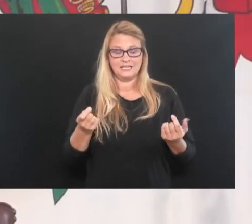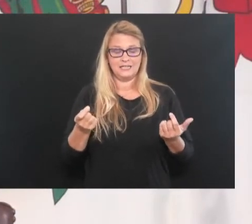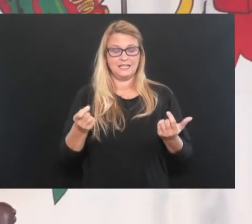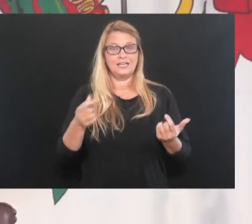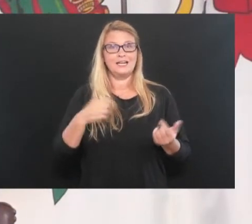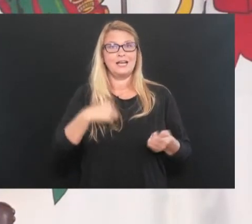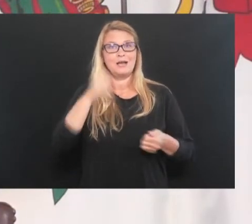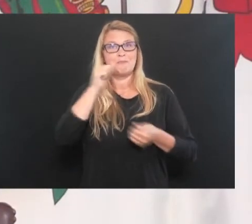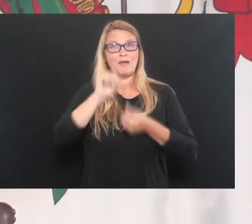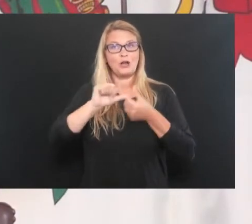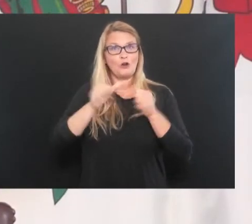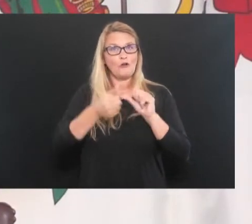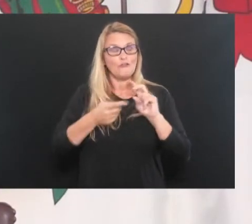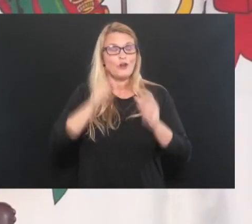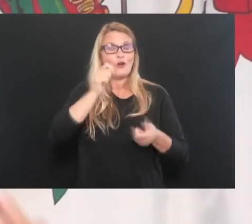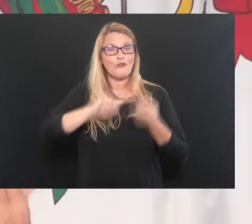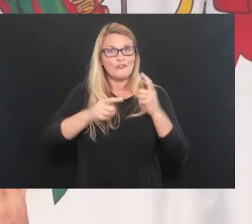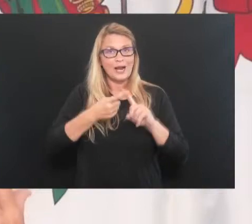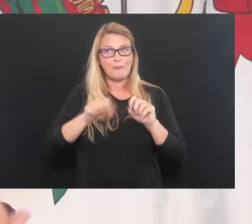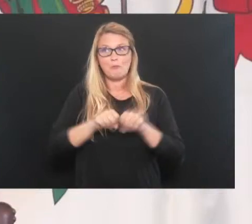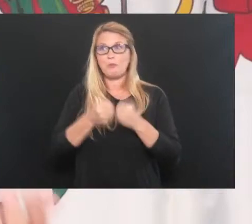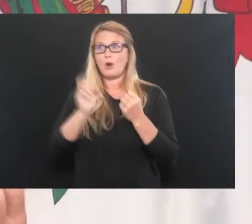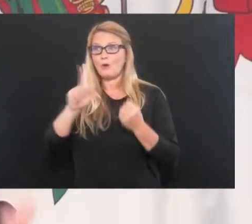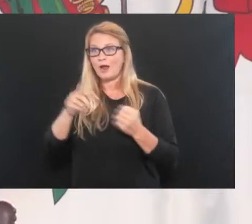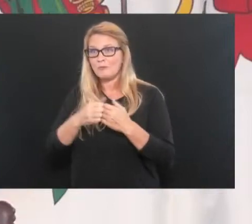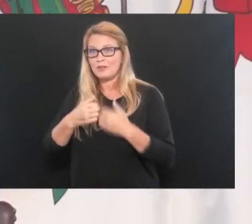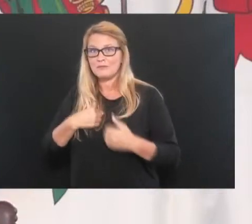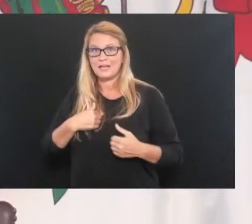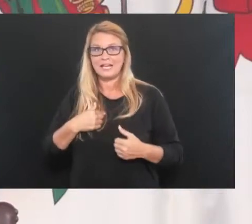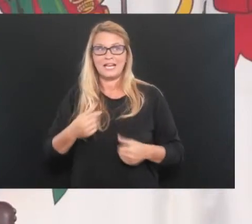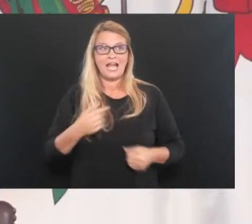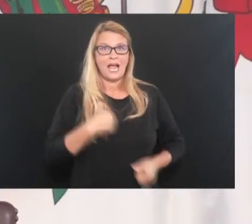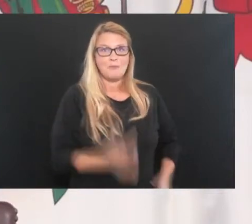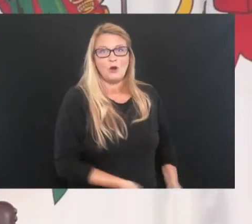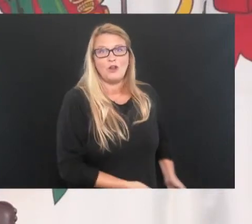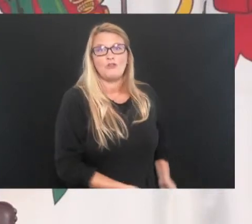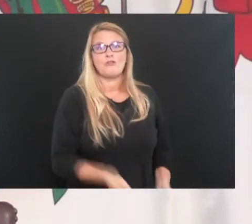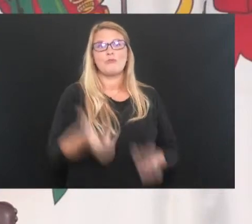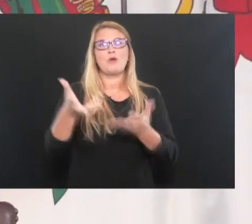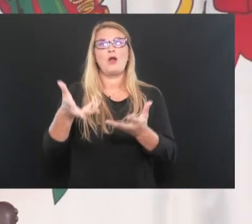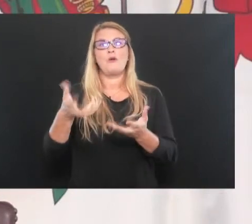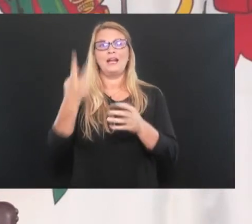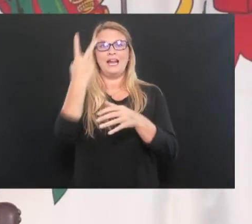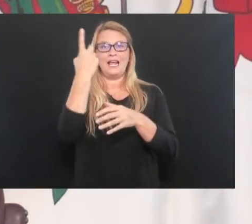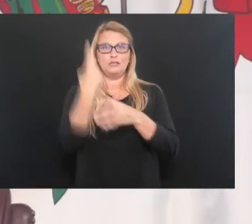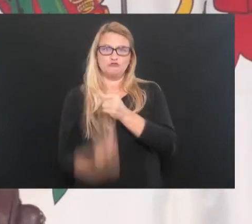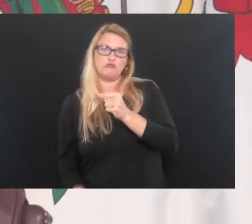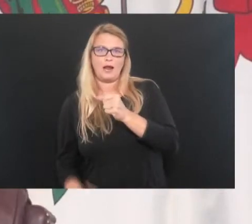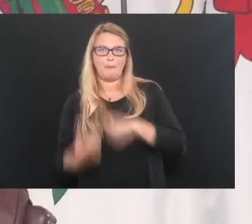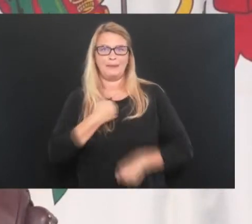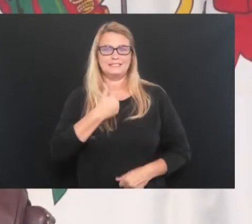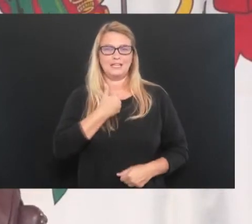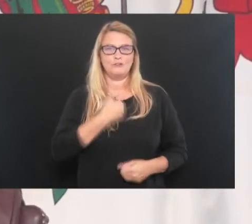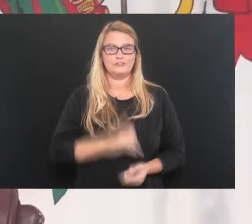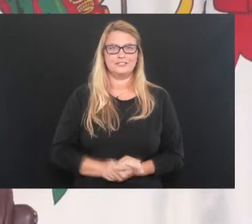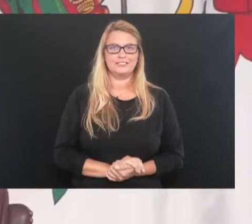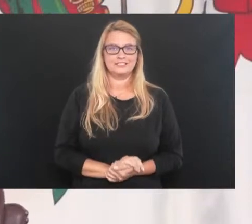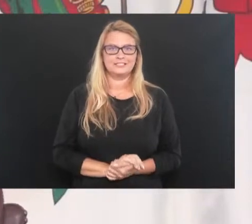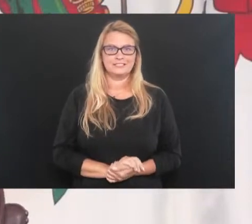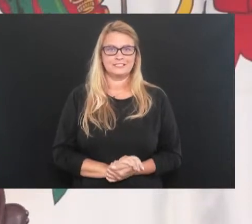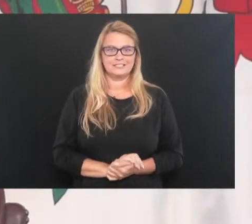girl done dumped me. I'm going to throw this anvil in the cement pond and drown myself."